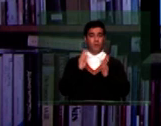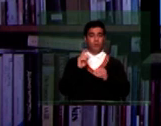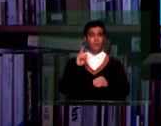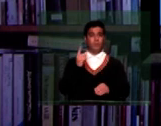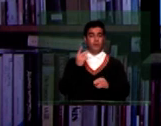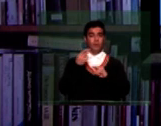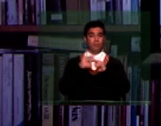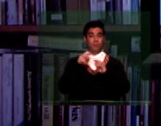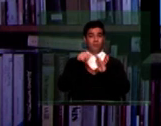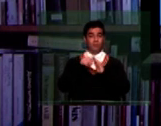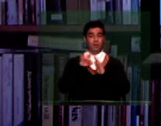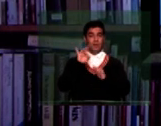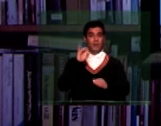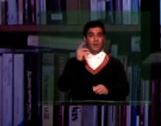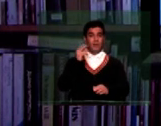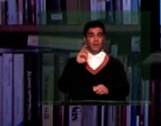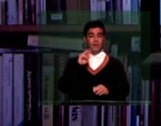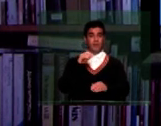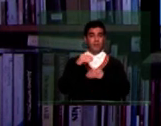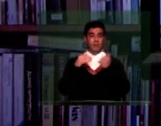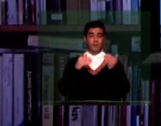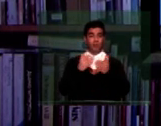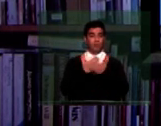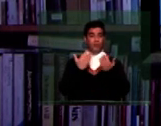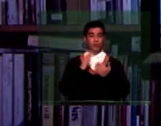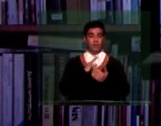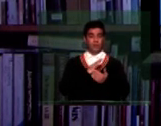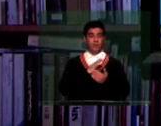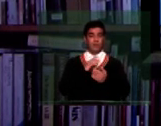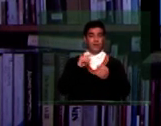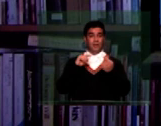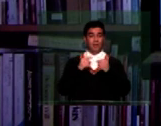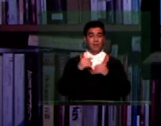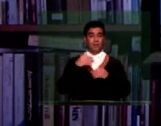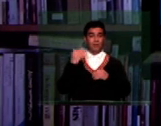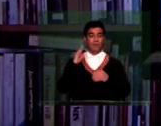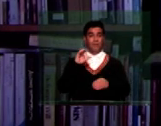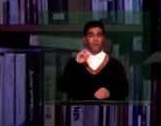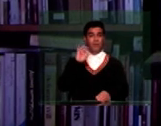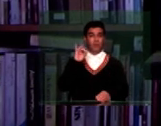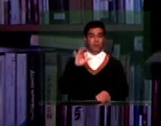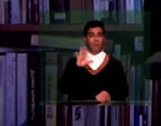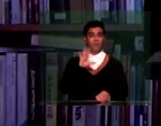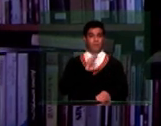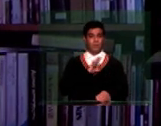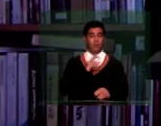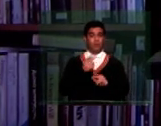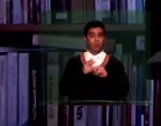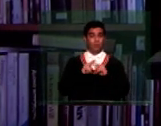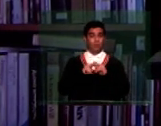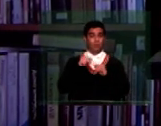Chunki reaksiyaning chap tomonida vodorod ionlari yo'q edi, reaksiyaning o'ng tomonida vodorod ionlari hosil bo'lganligi